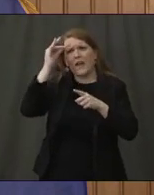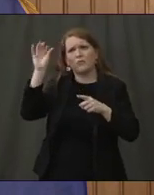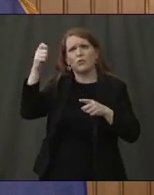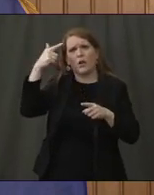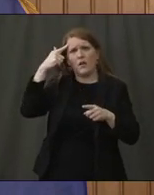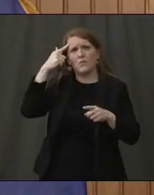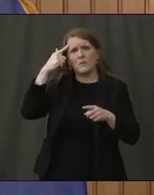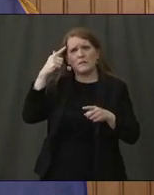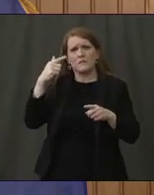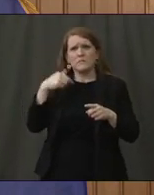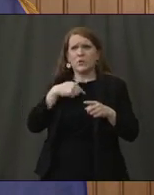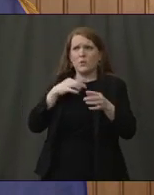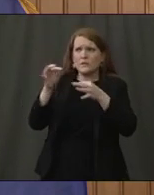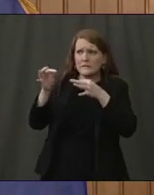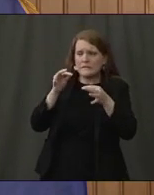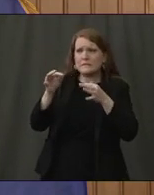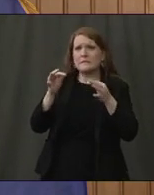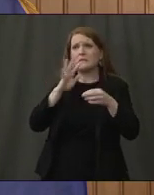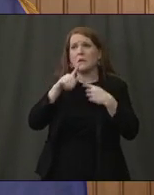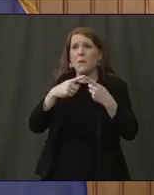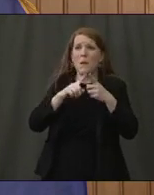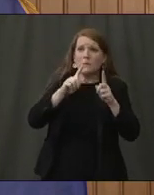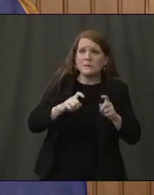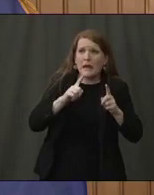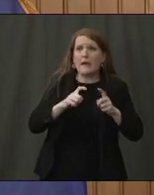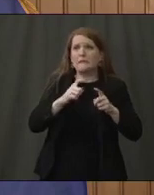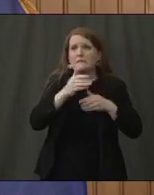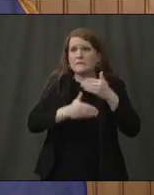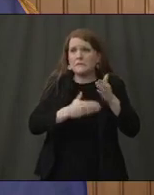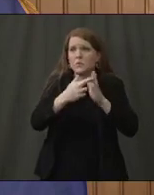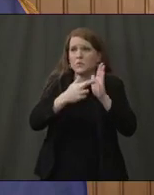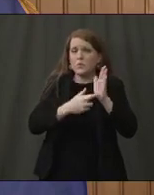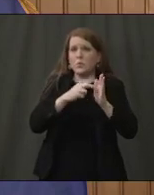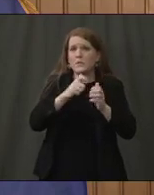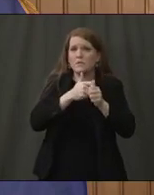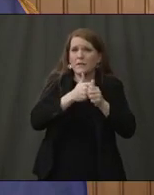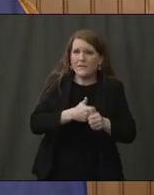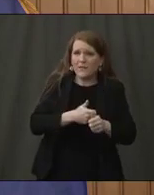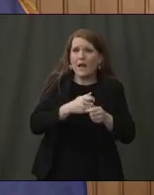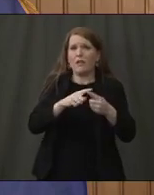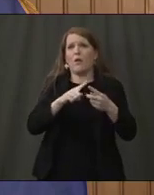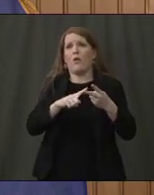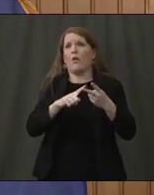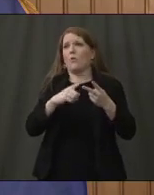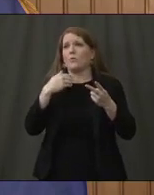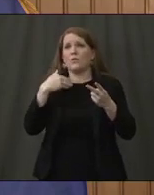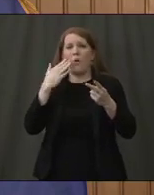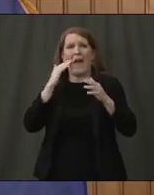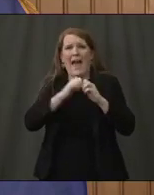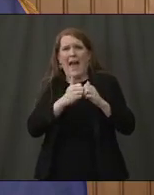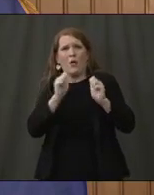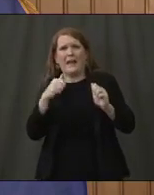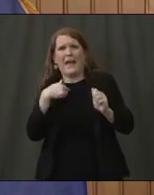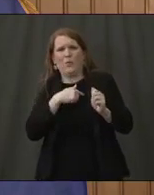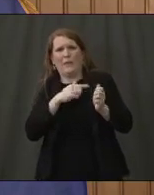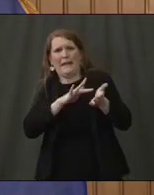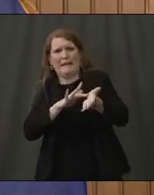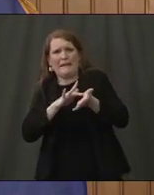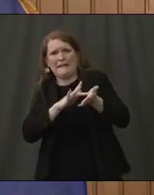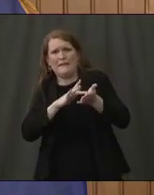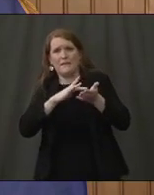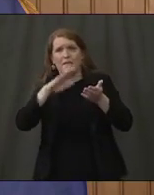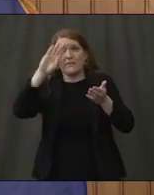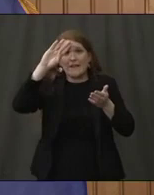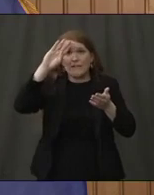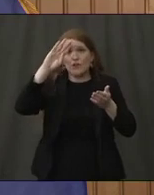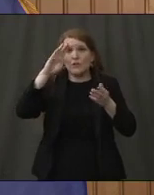masks, when it comes to testing protocol, other ways, when it comes to fever thermometers, we need your help. You want